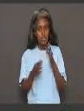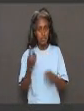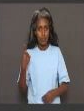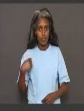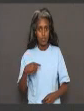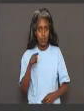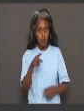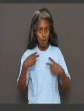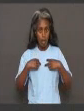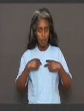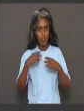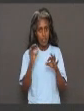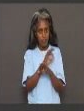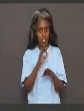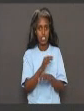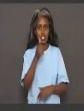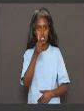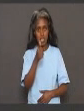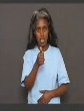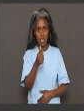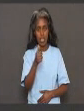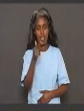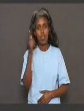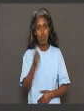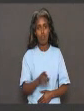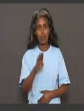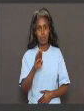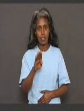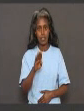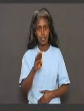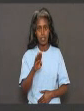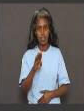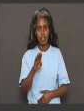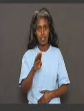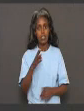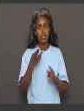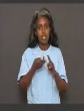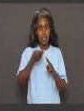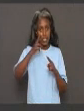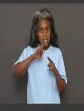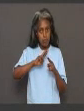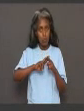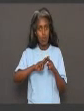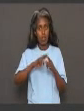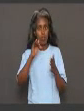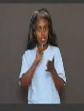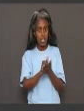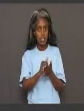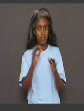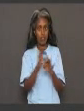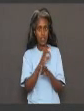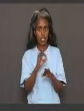function that is a over b, the reciprocal of that